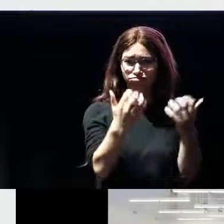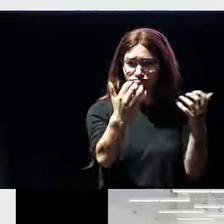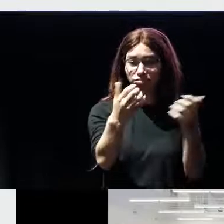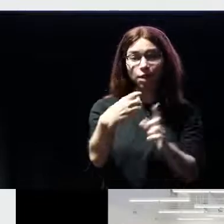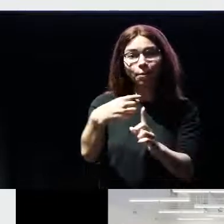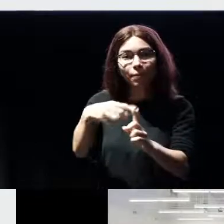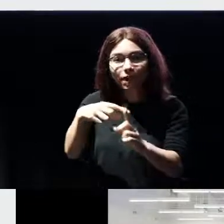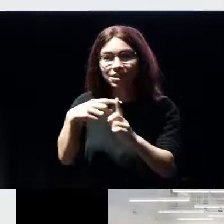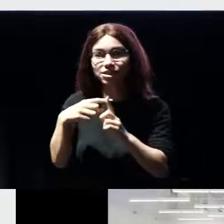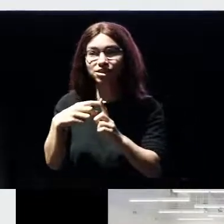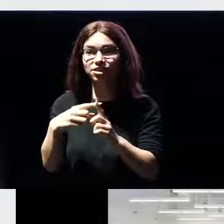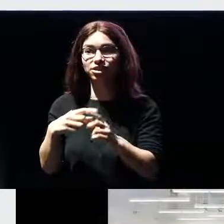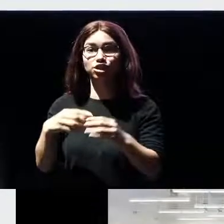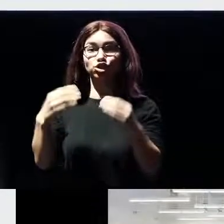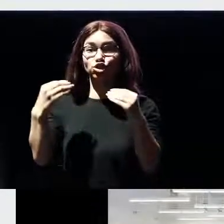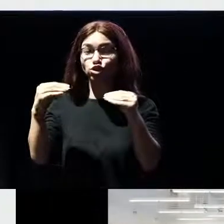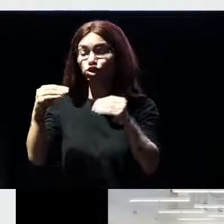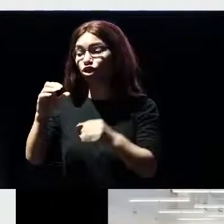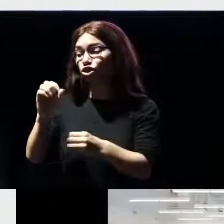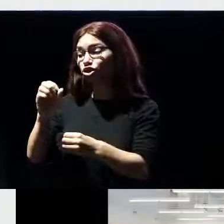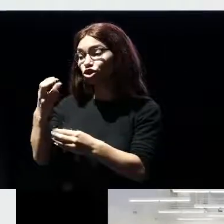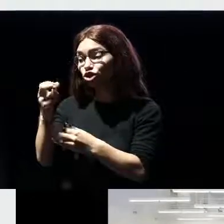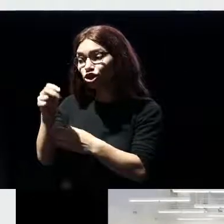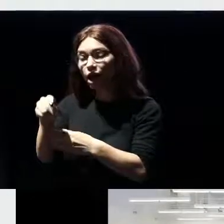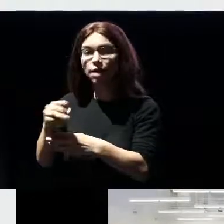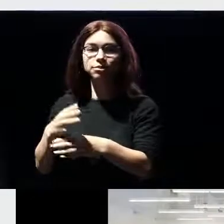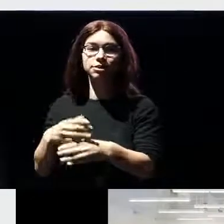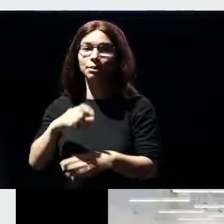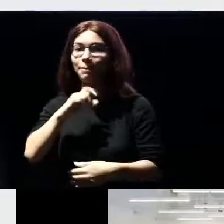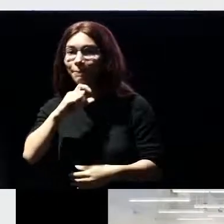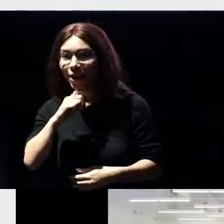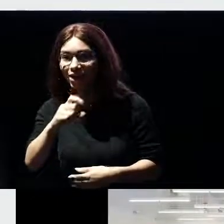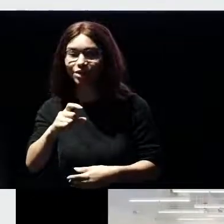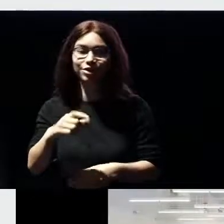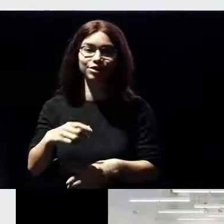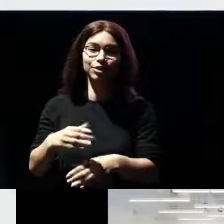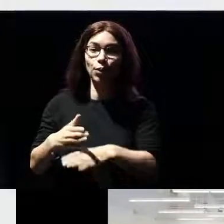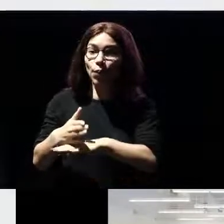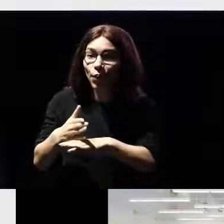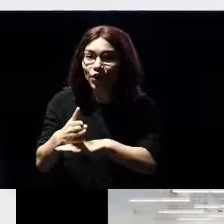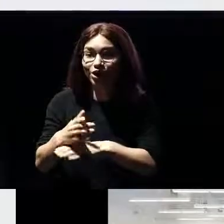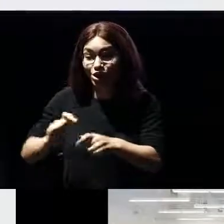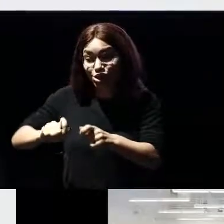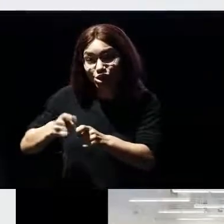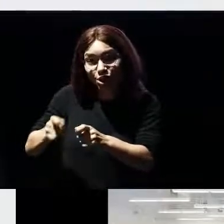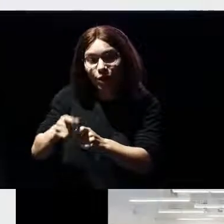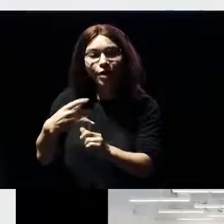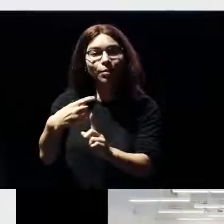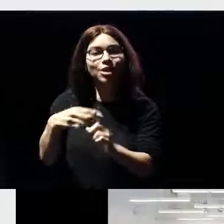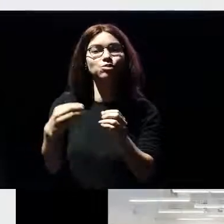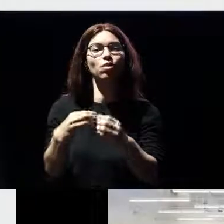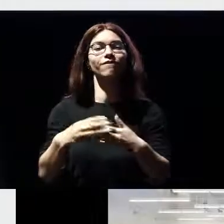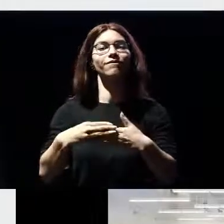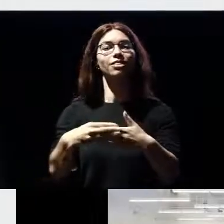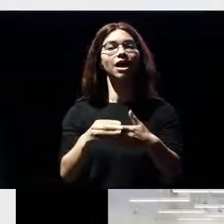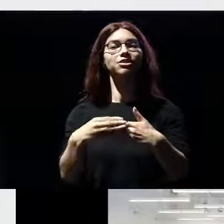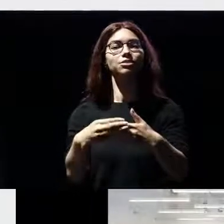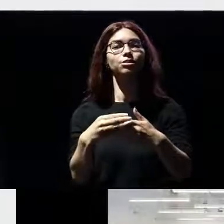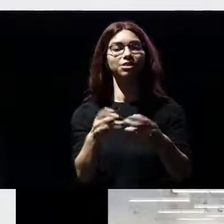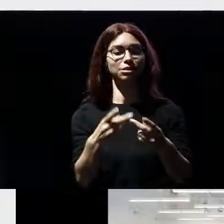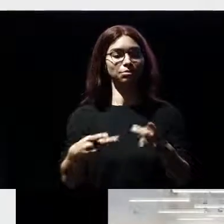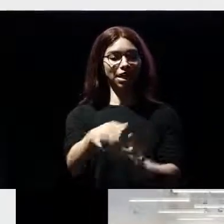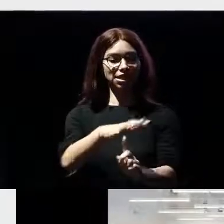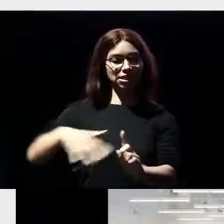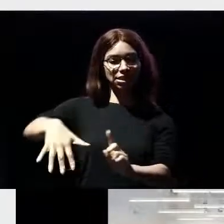analog shops. There's metal shops and wood shops, sewing shops, as well as more flexible spaces